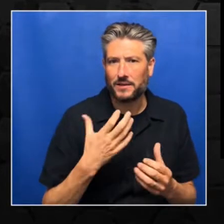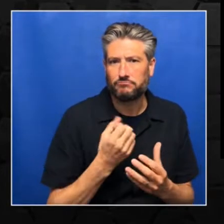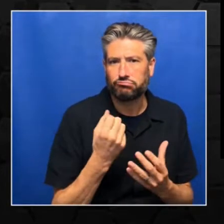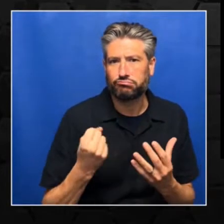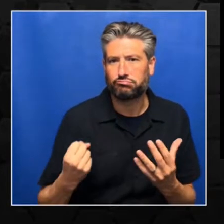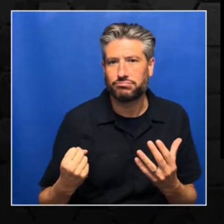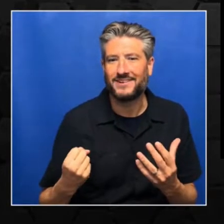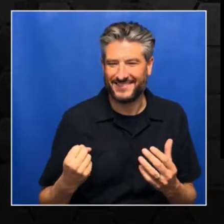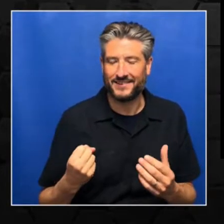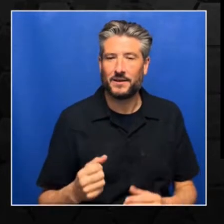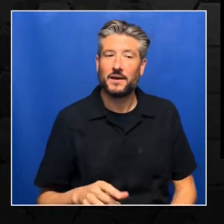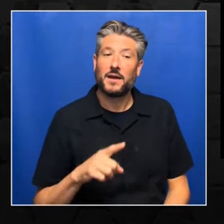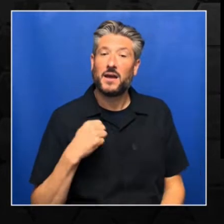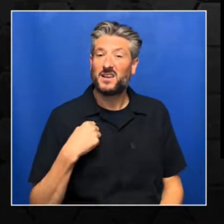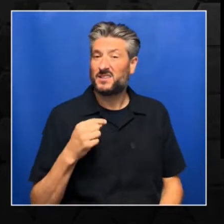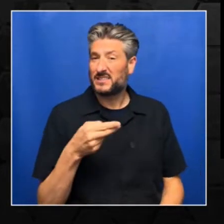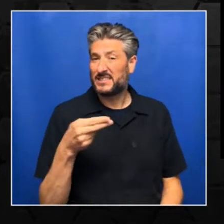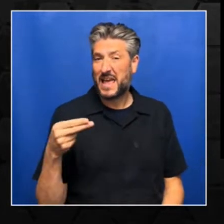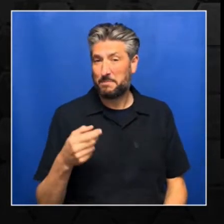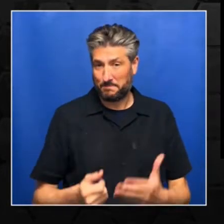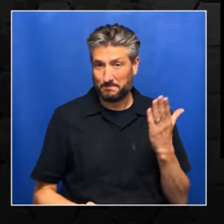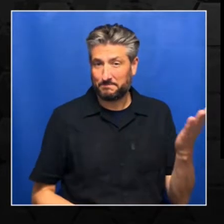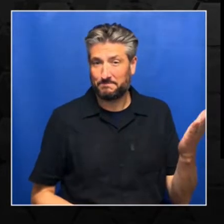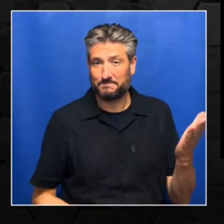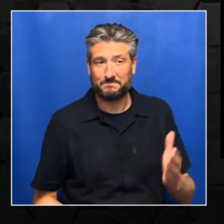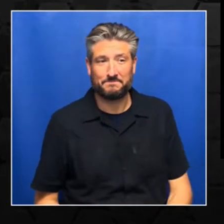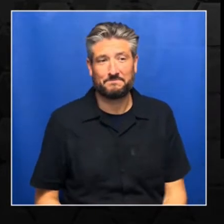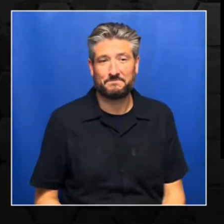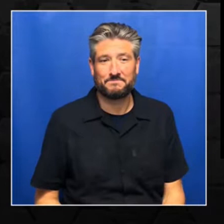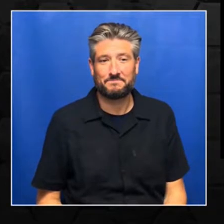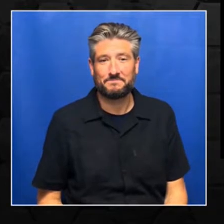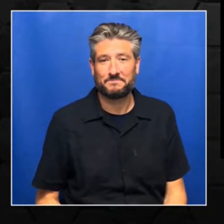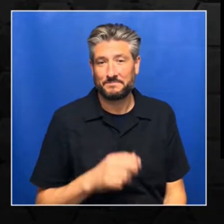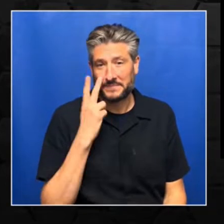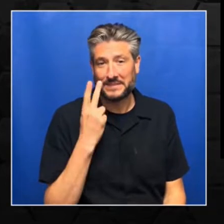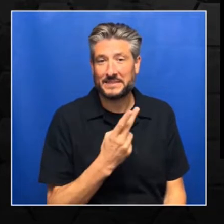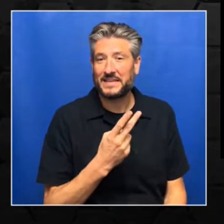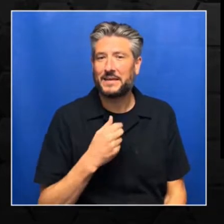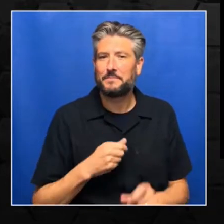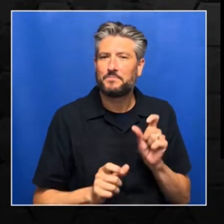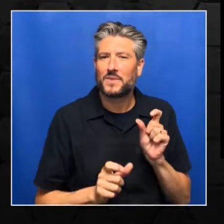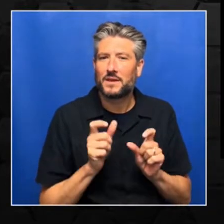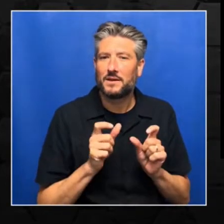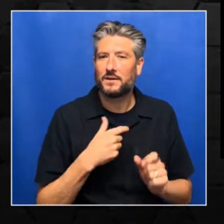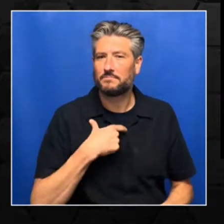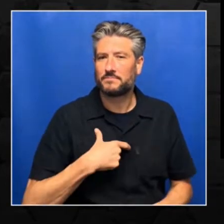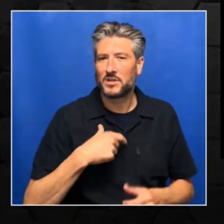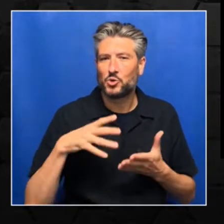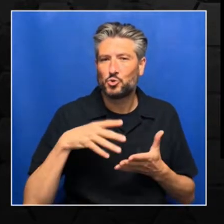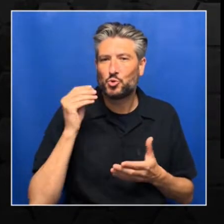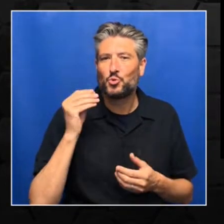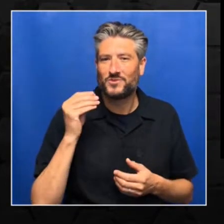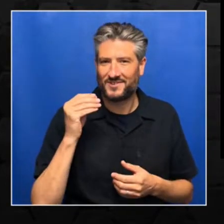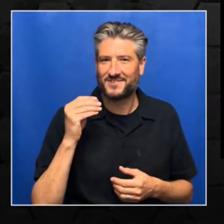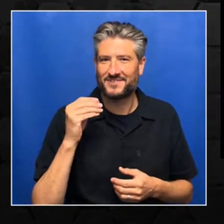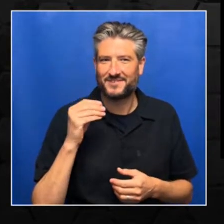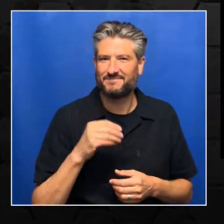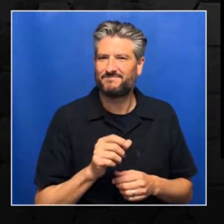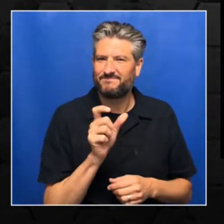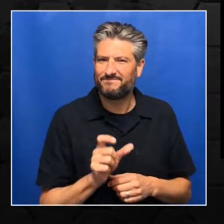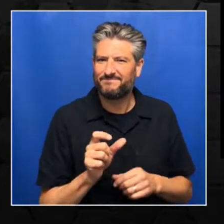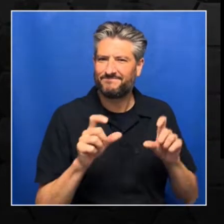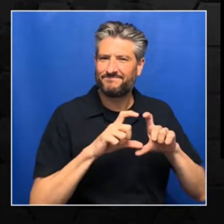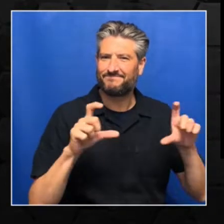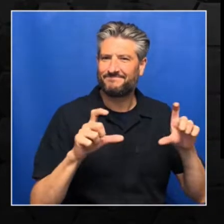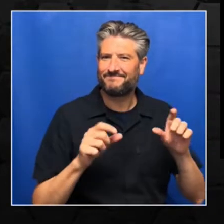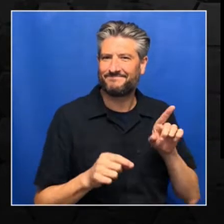My name is Narcisse Mbuyu. I'm a student I'm a student at DUT. I'm a beta Microsoft Student Learning Ambassador,